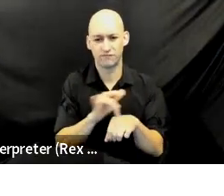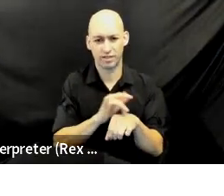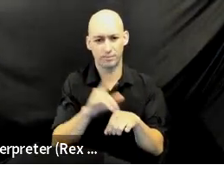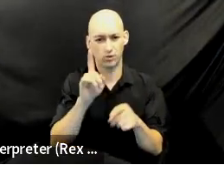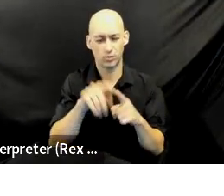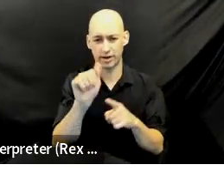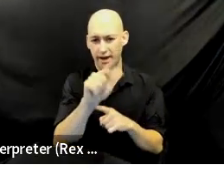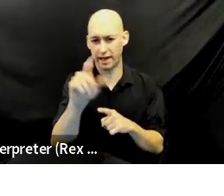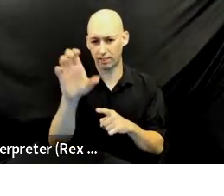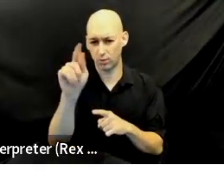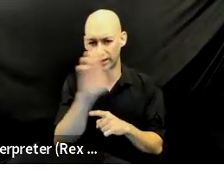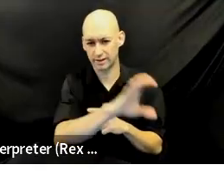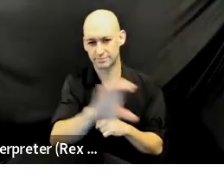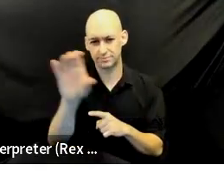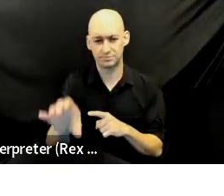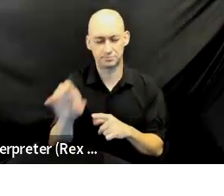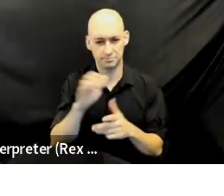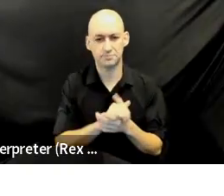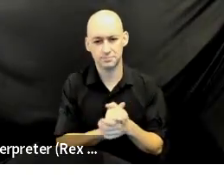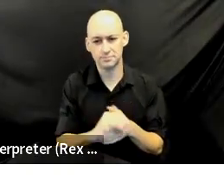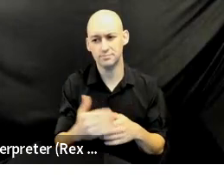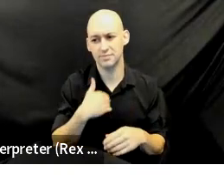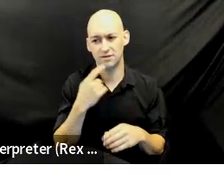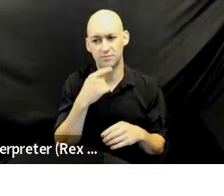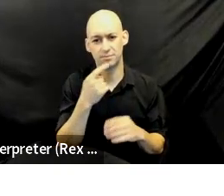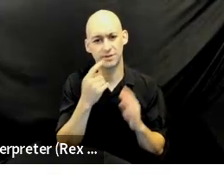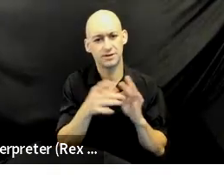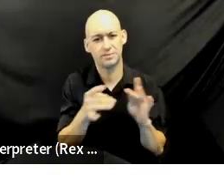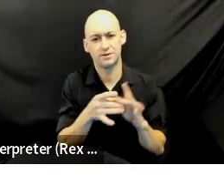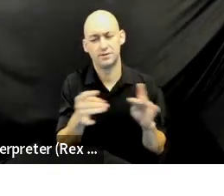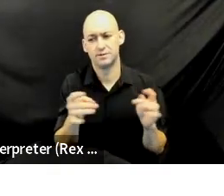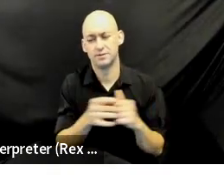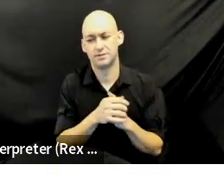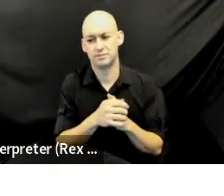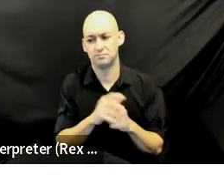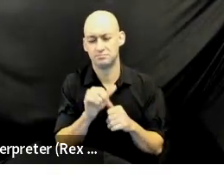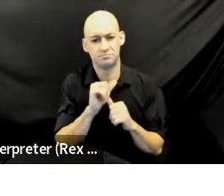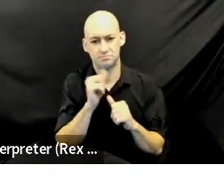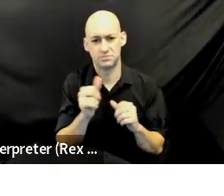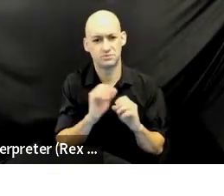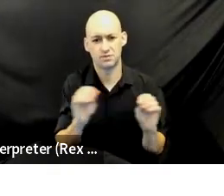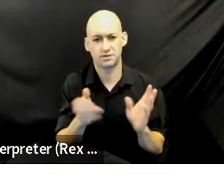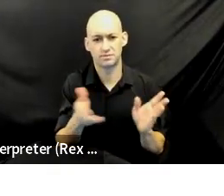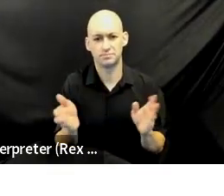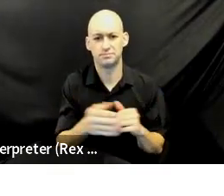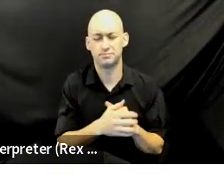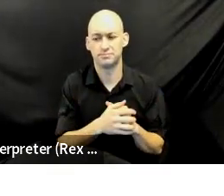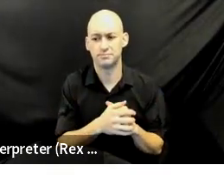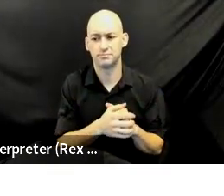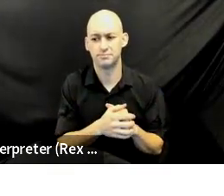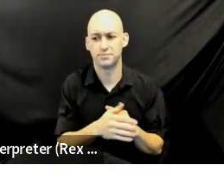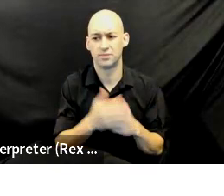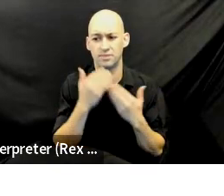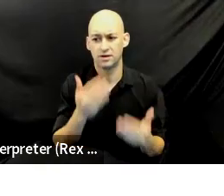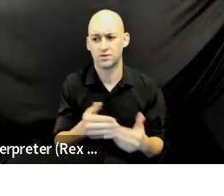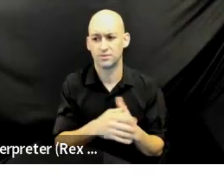Do you have any public comment? We did not receive any public comment on the item. Great. Thank you.